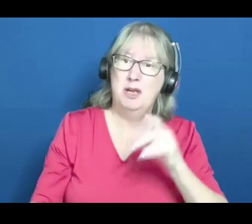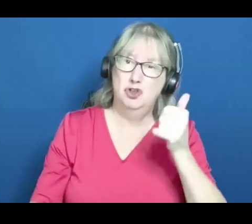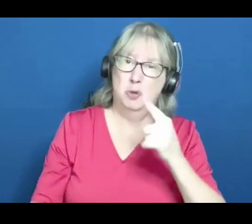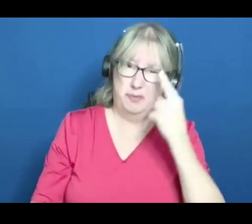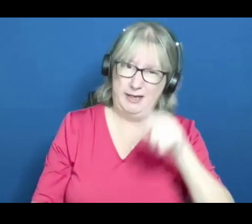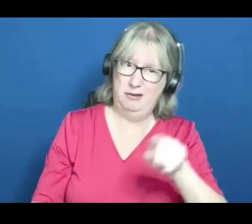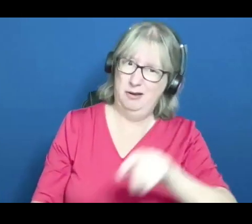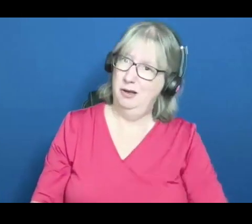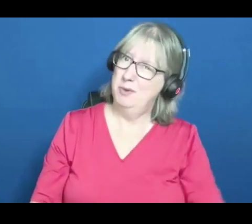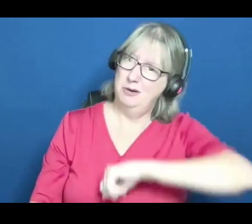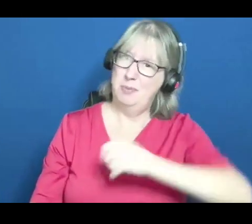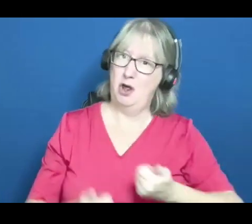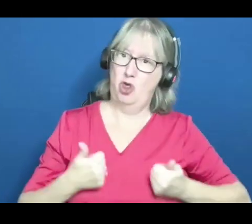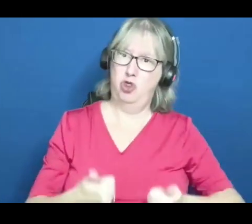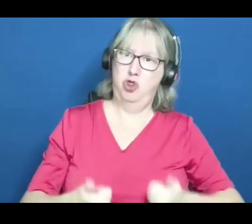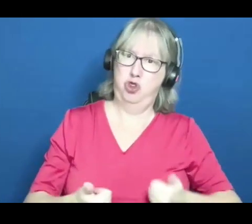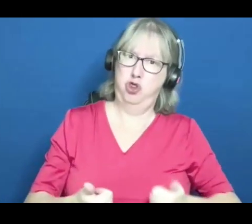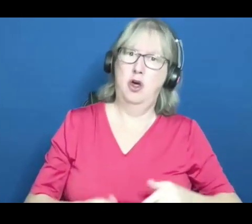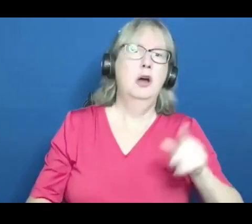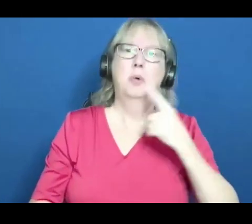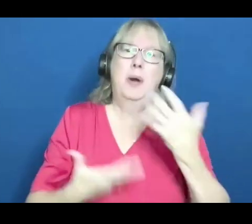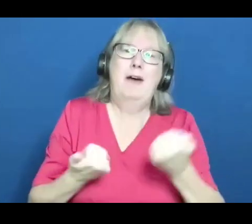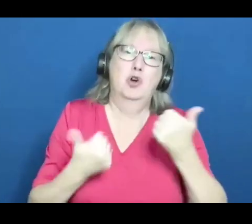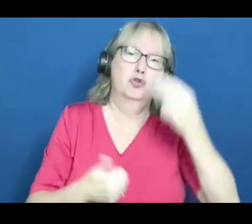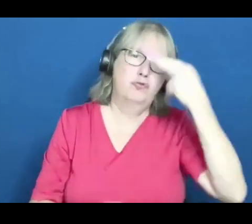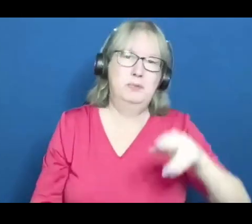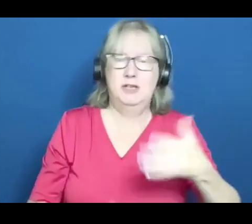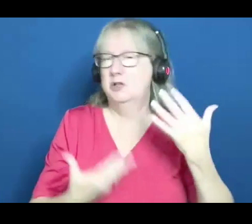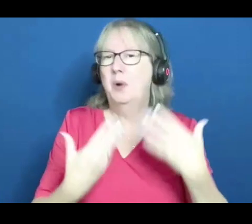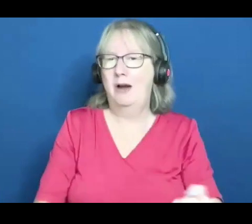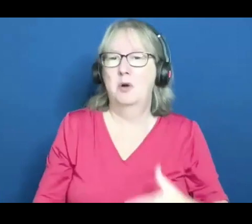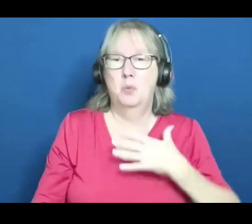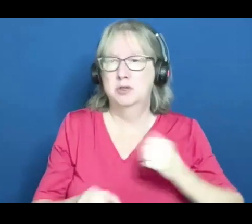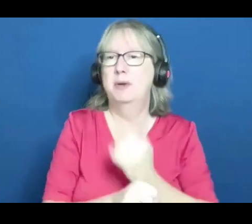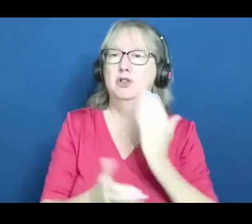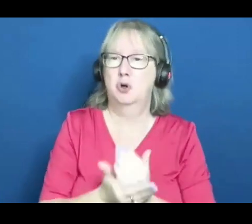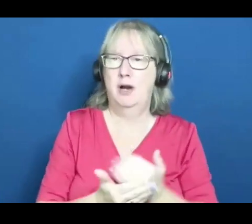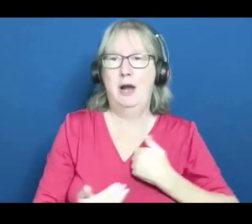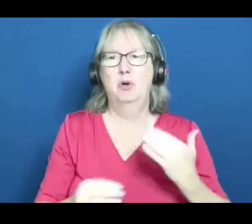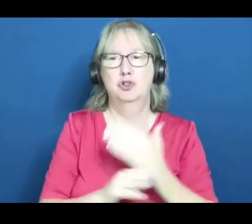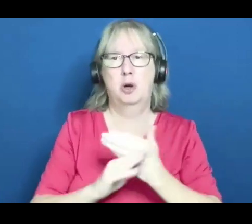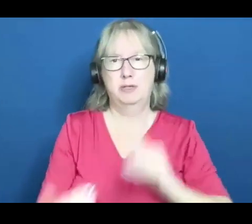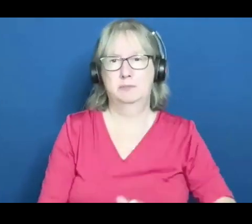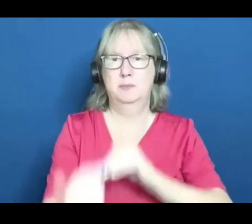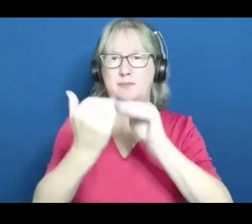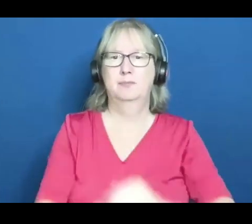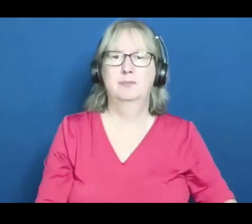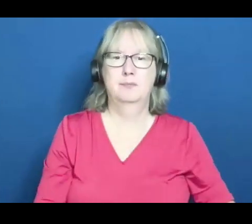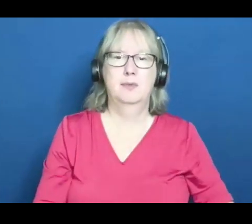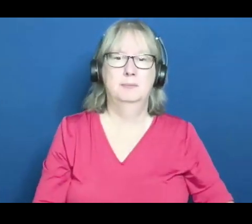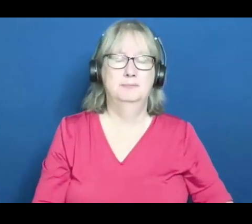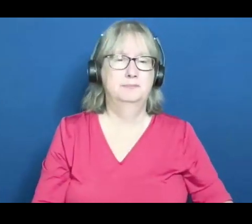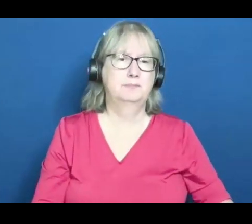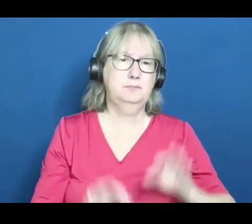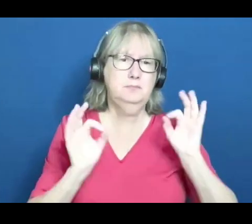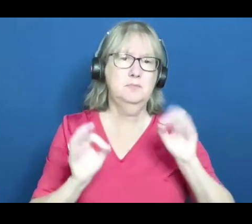generally, that we've got a good reputation there, and we just want to do a good job for people. That's great. Thanks, Paul. And actually, it's been endorsed